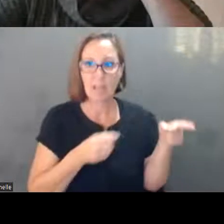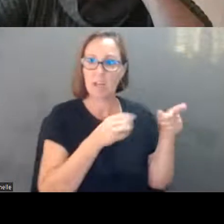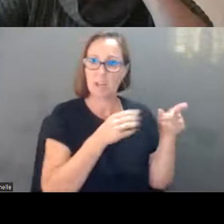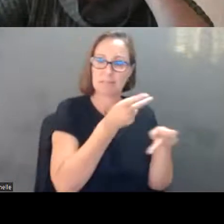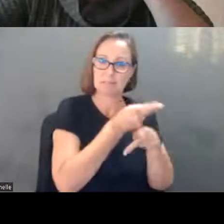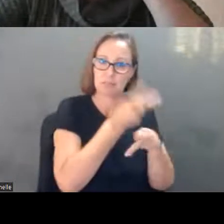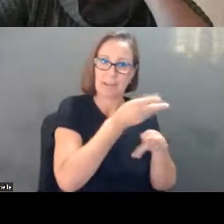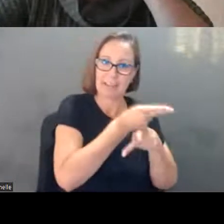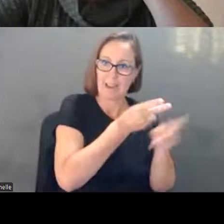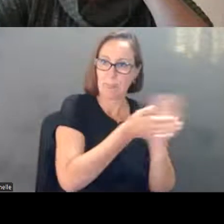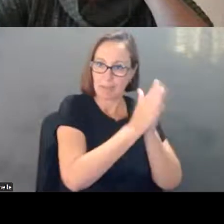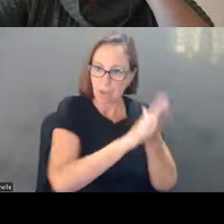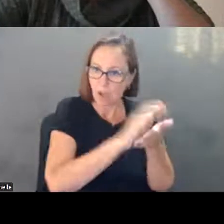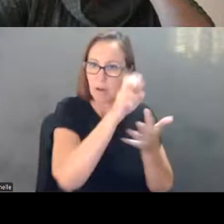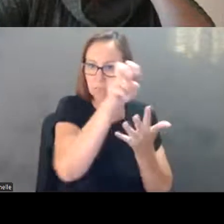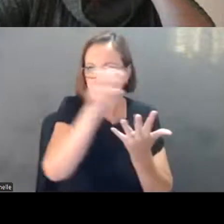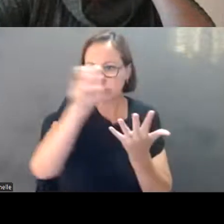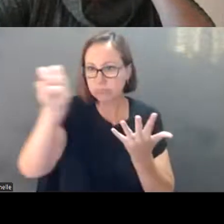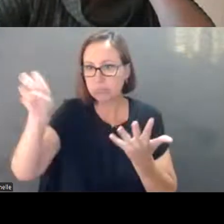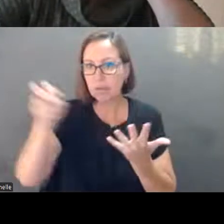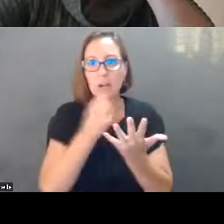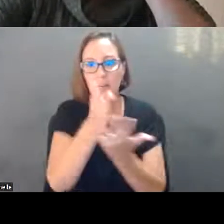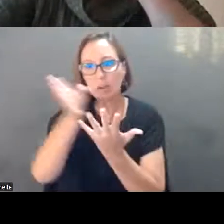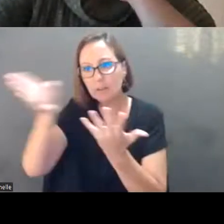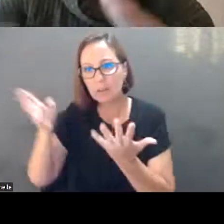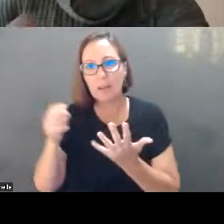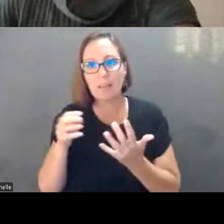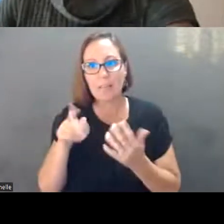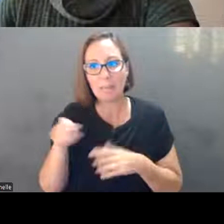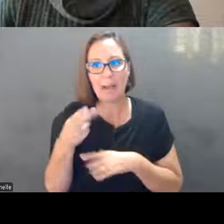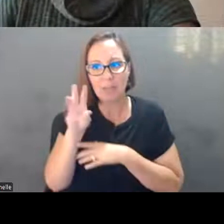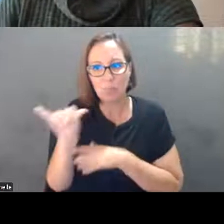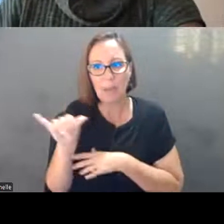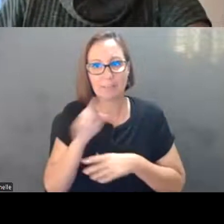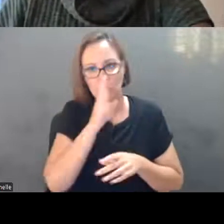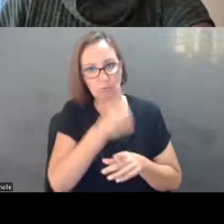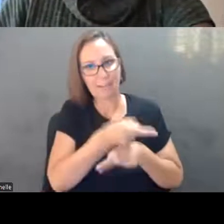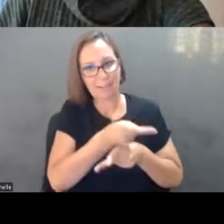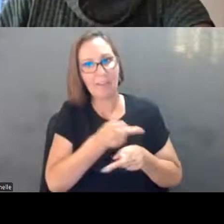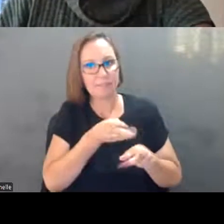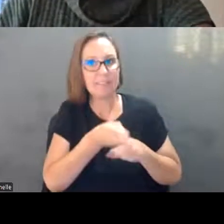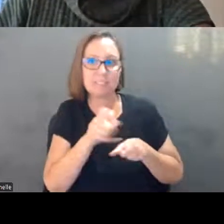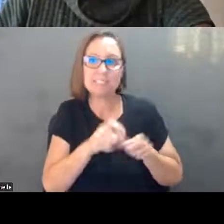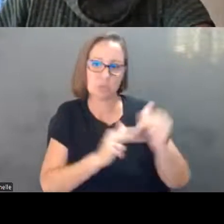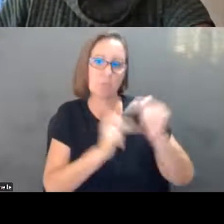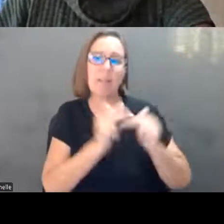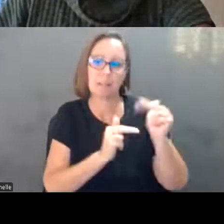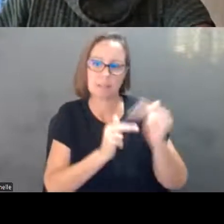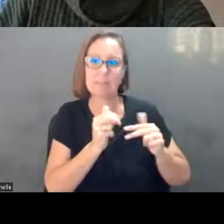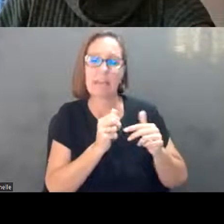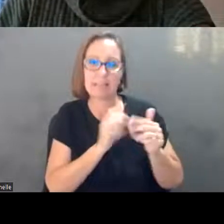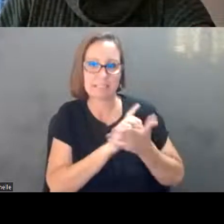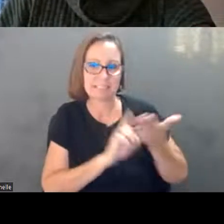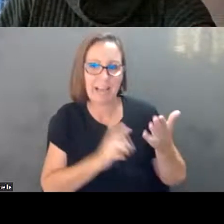attractive because there's more room for growth. And that's something that the direct care field needs to build, and needs to build that, not assuming that